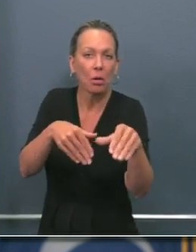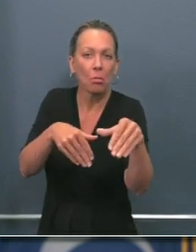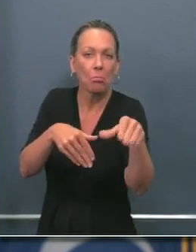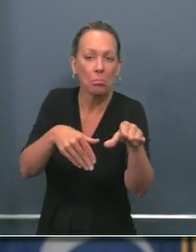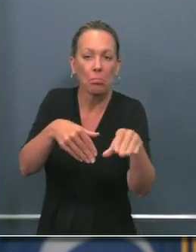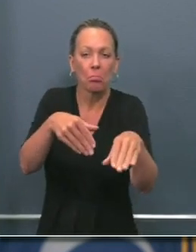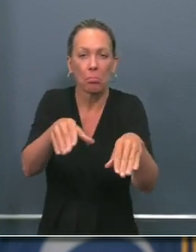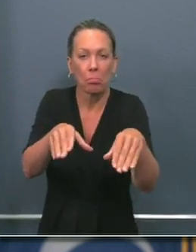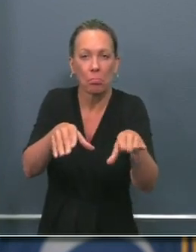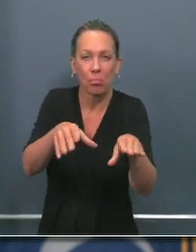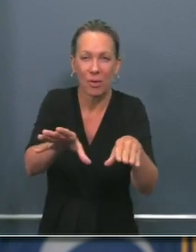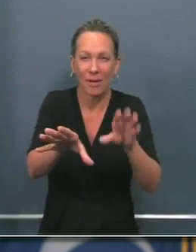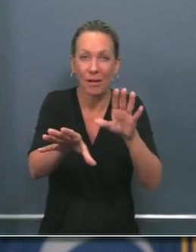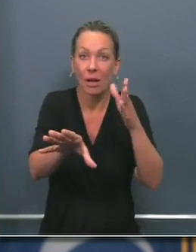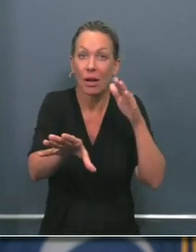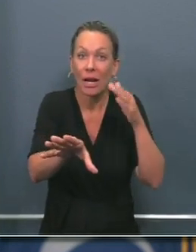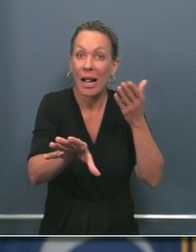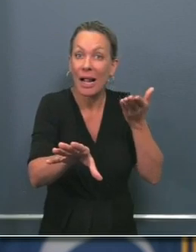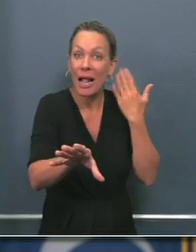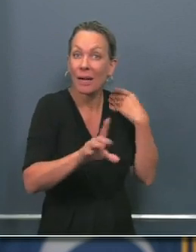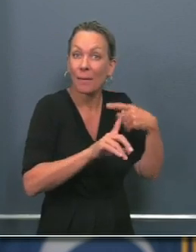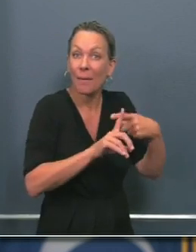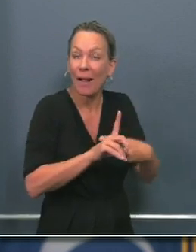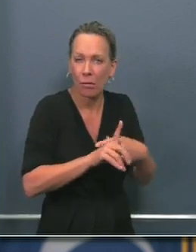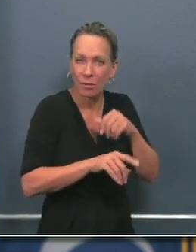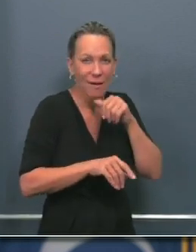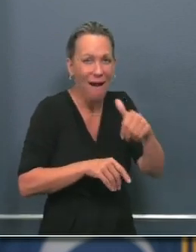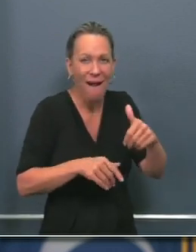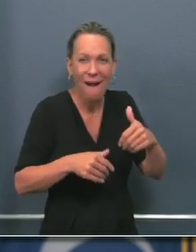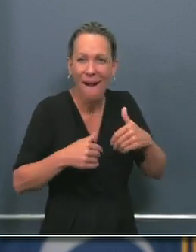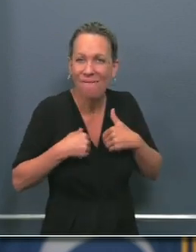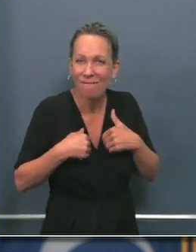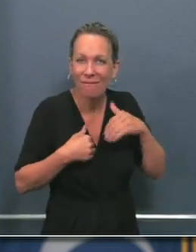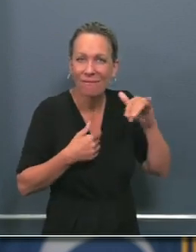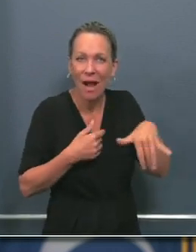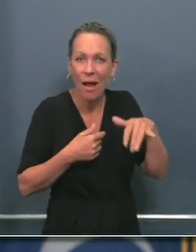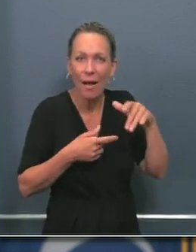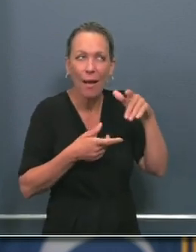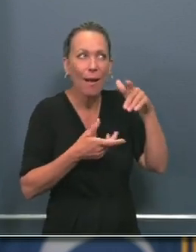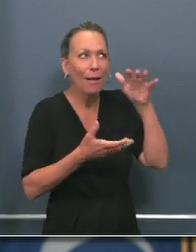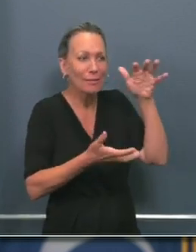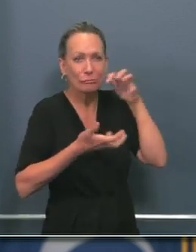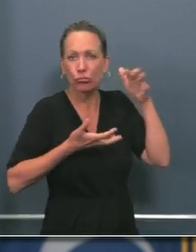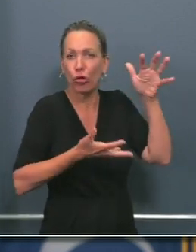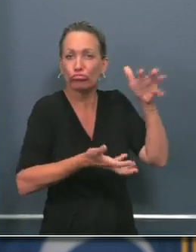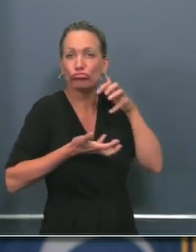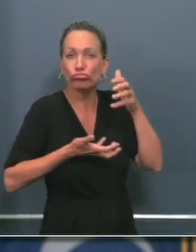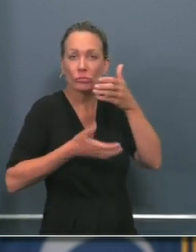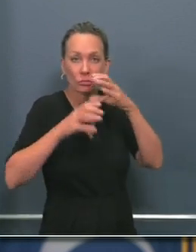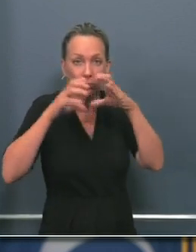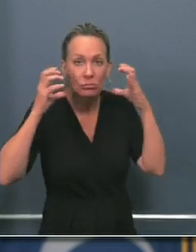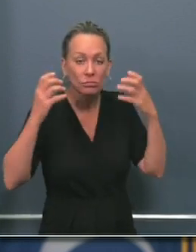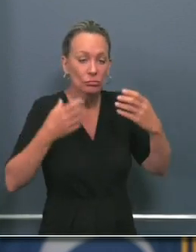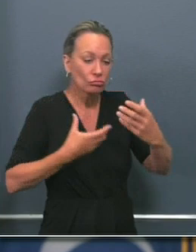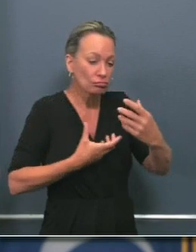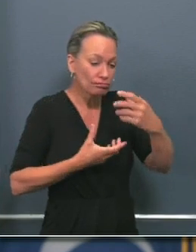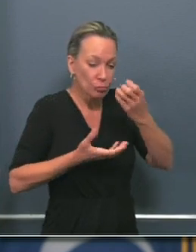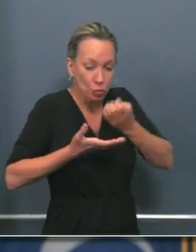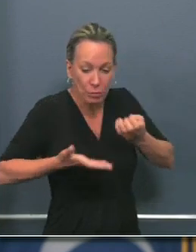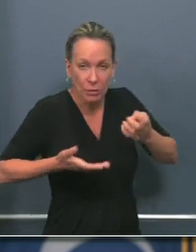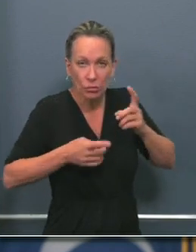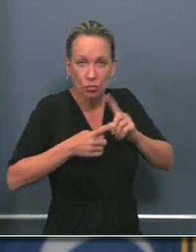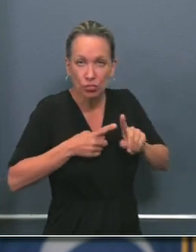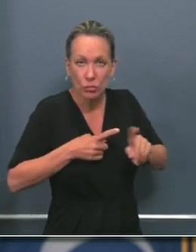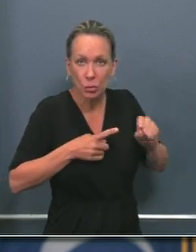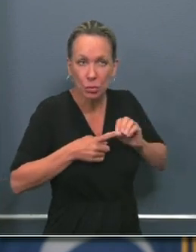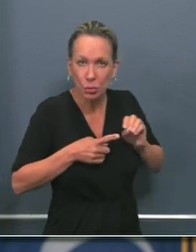of masks now have been distributed throughout the state of California. 10+ million just in the last 7 days in the state of California, though